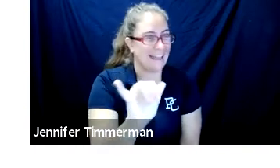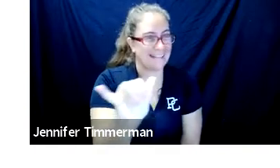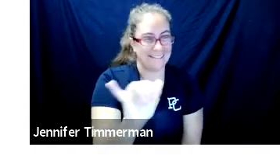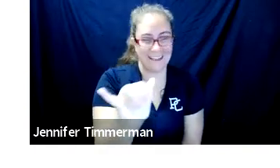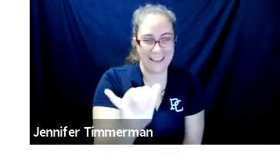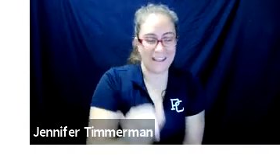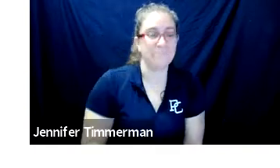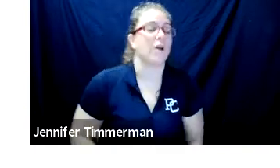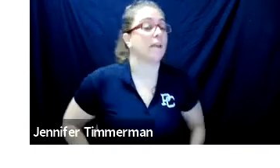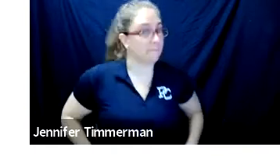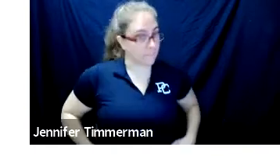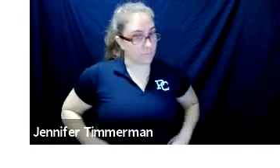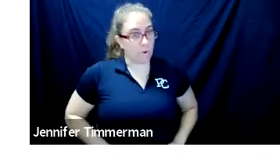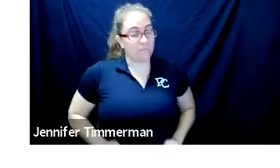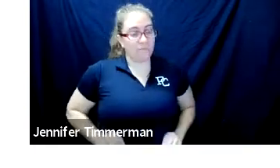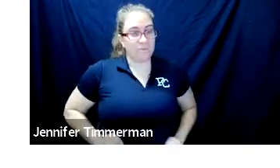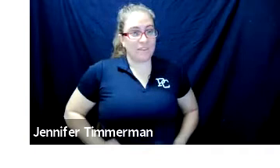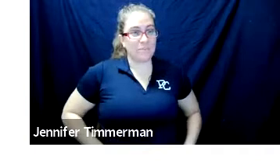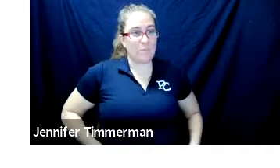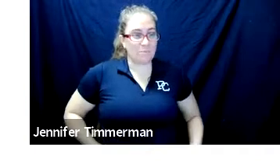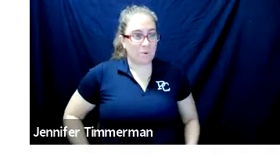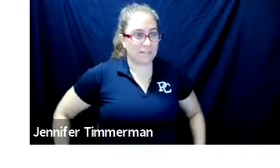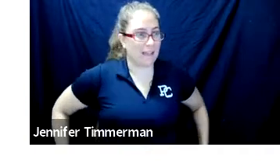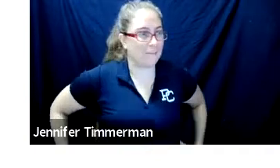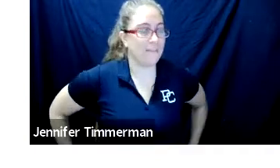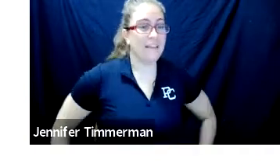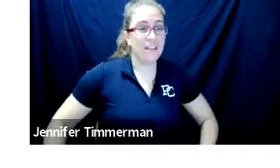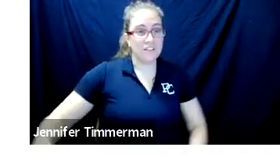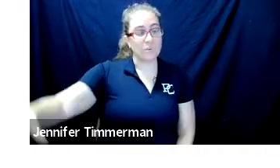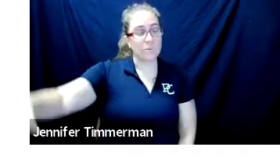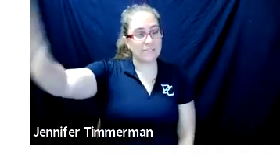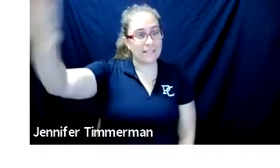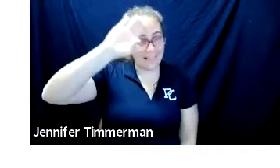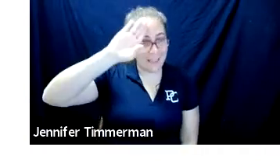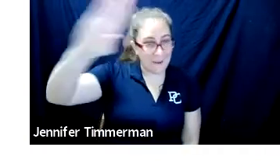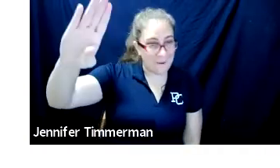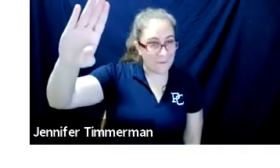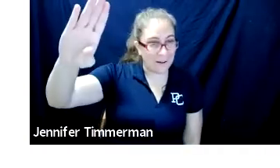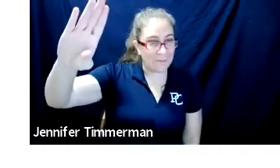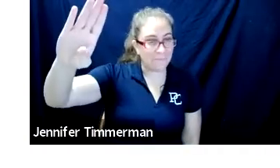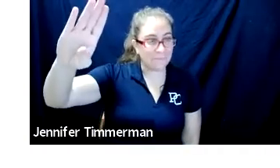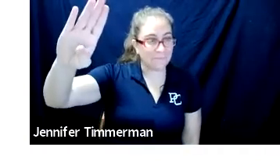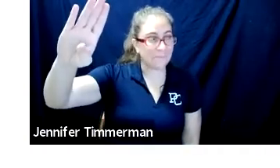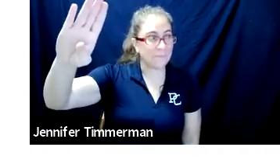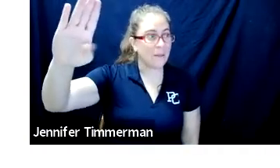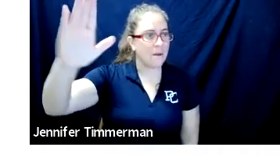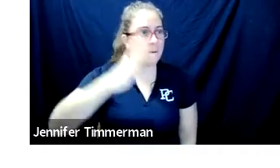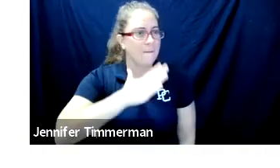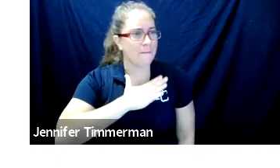Fantastic, guys. You got it. Okay, let's run through these one more time. So we'll say hello.